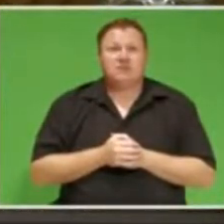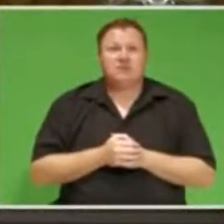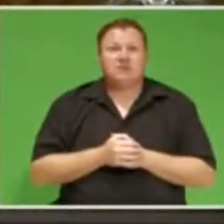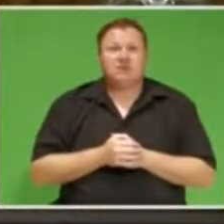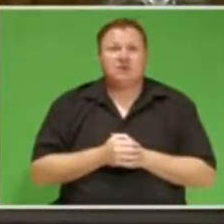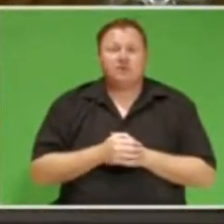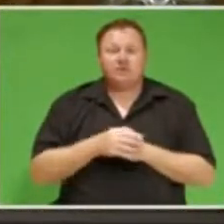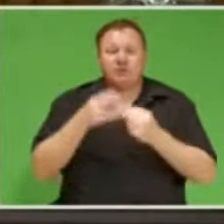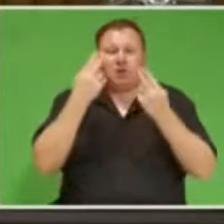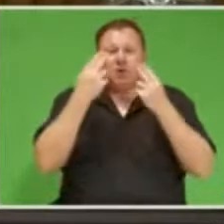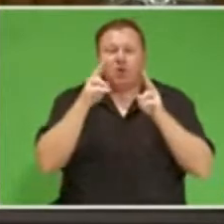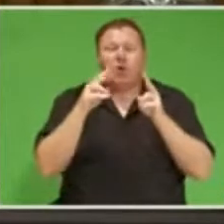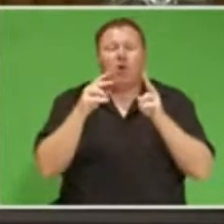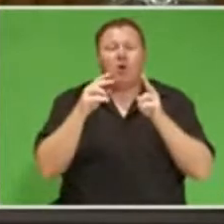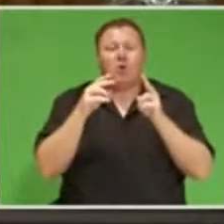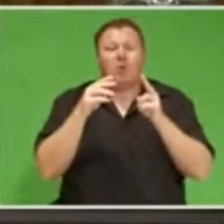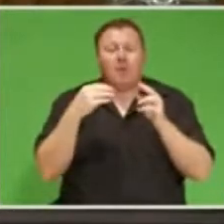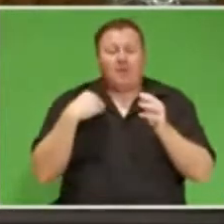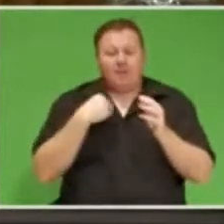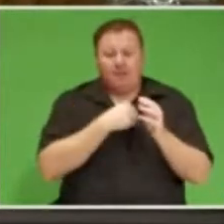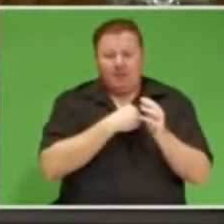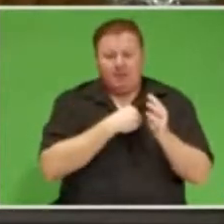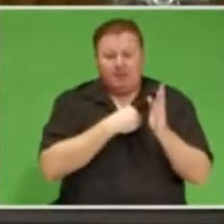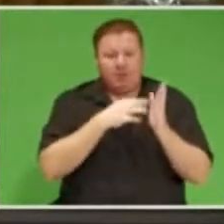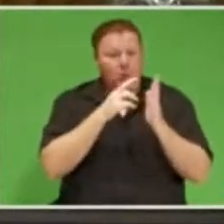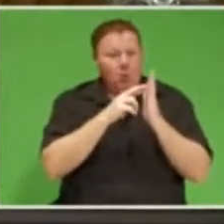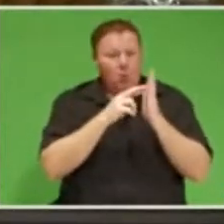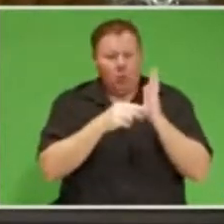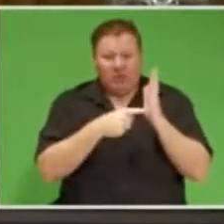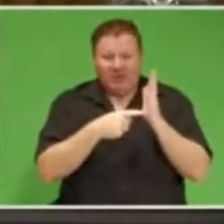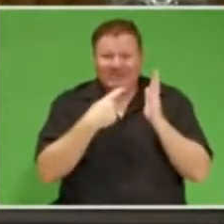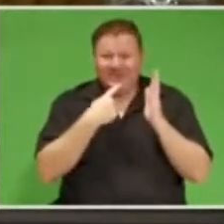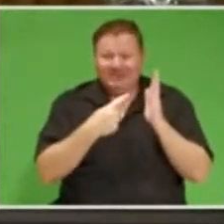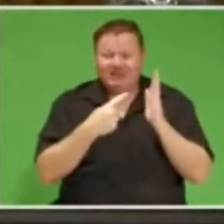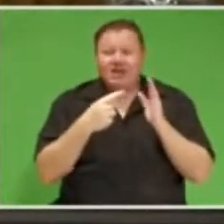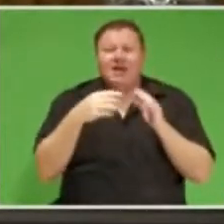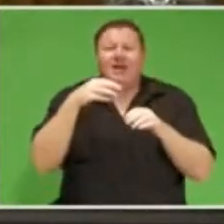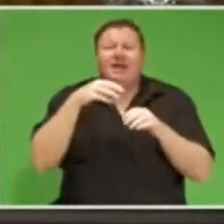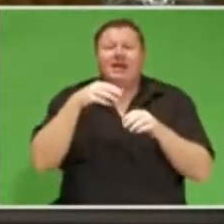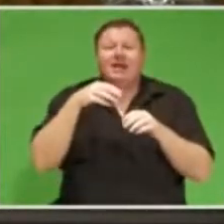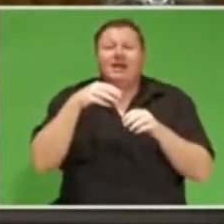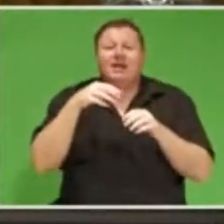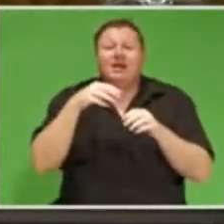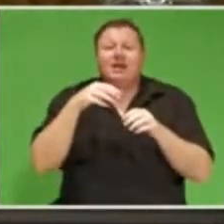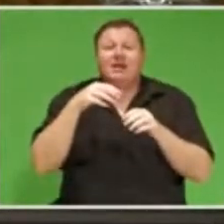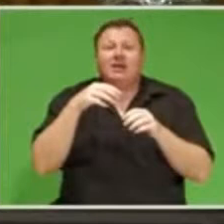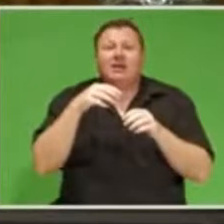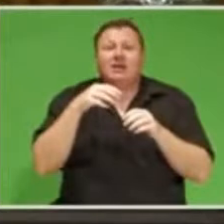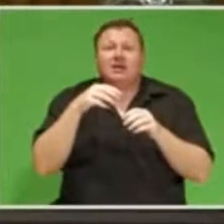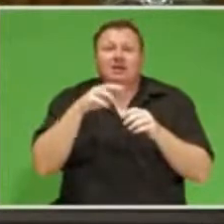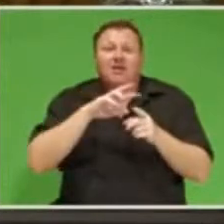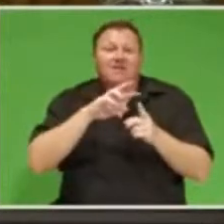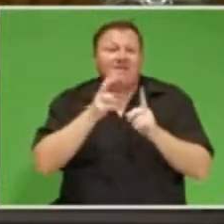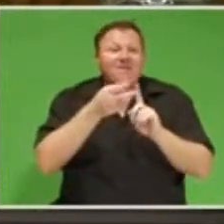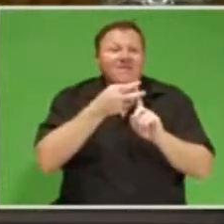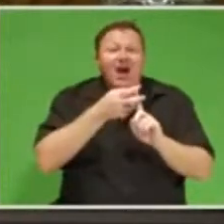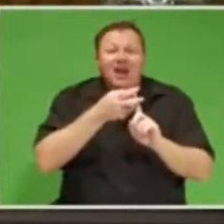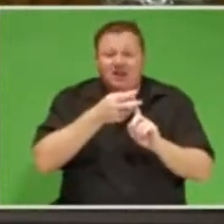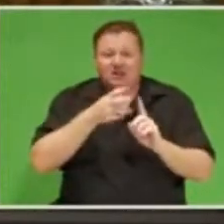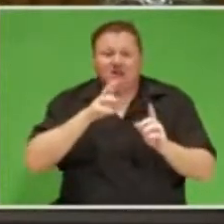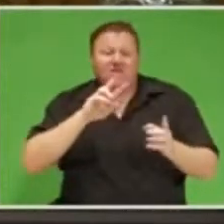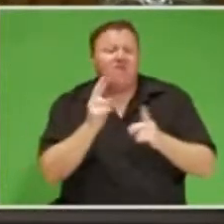there's a rule here which says, in the event of violence or a reasonable prospect of